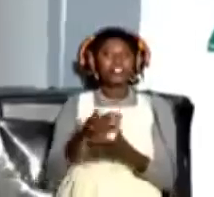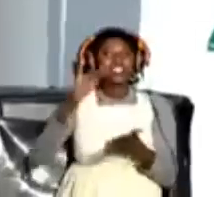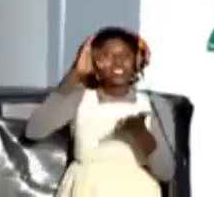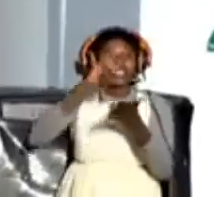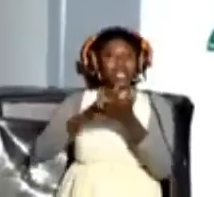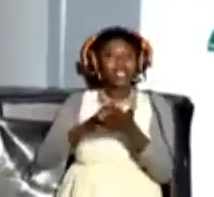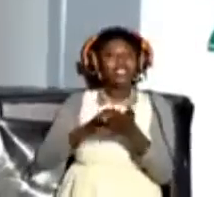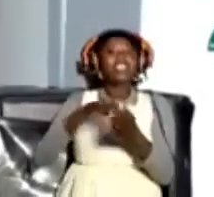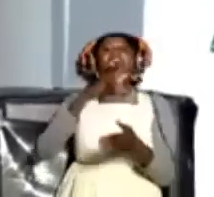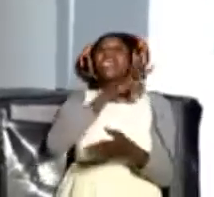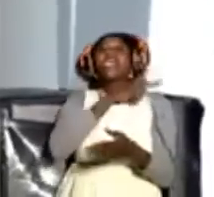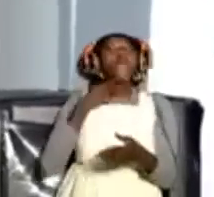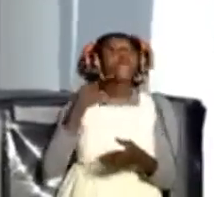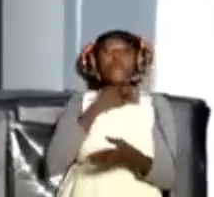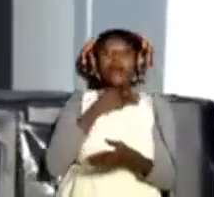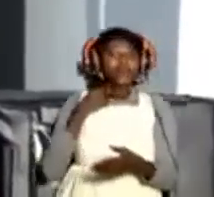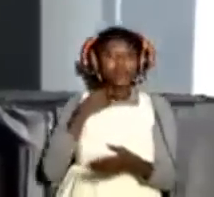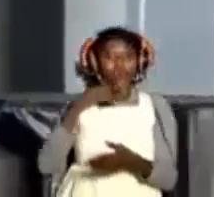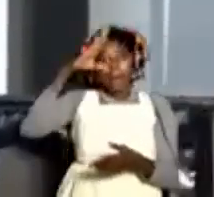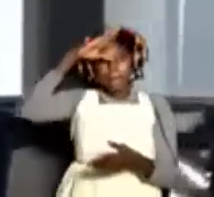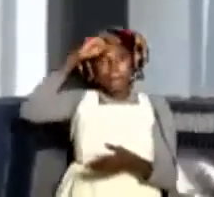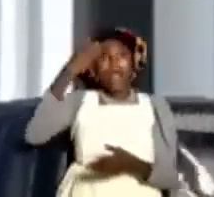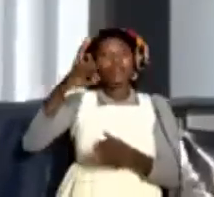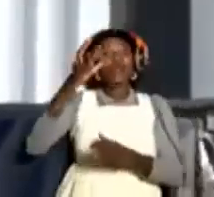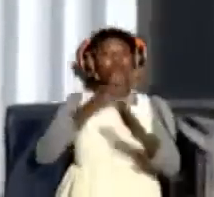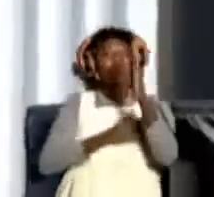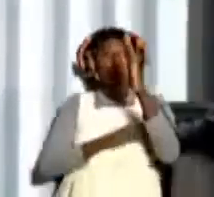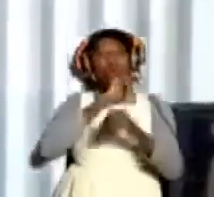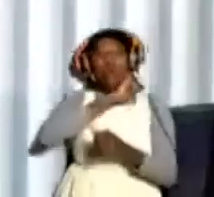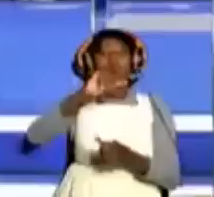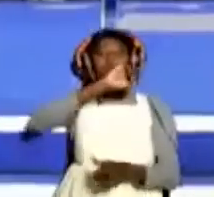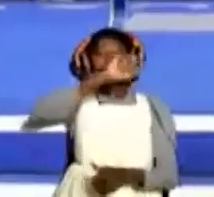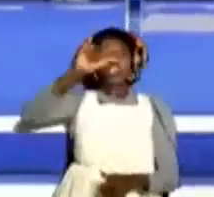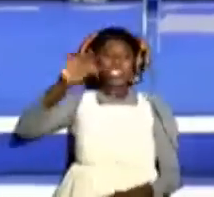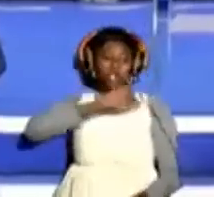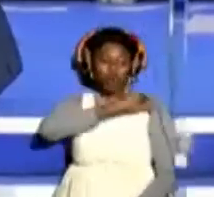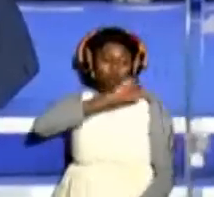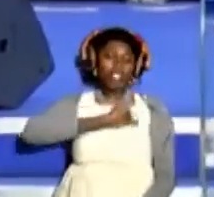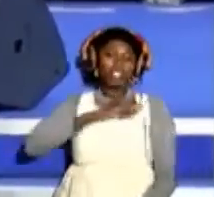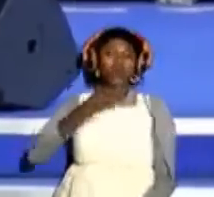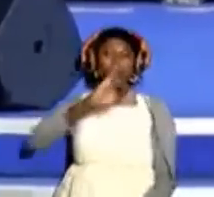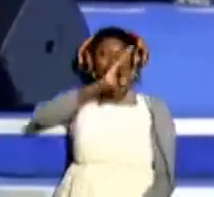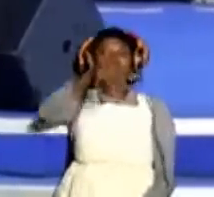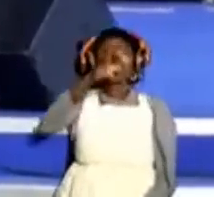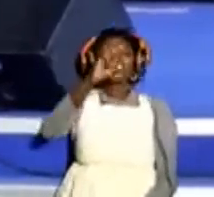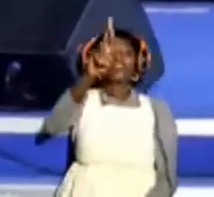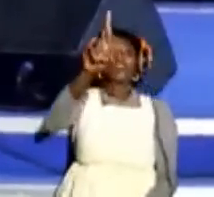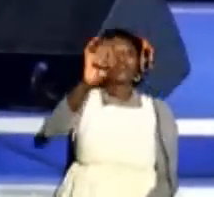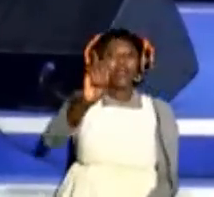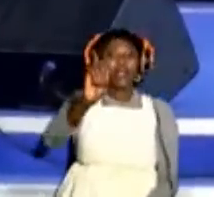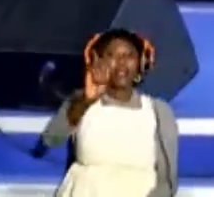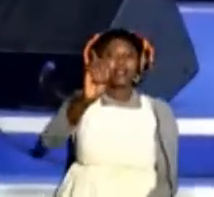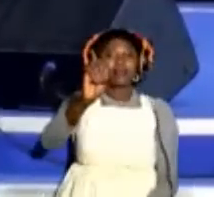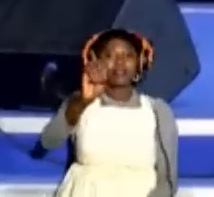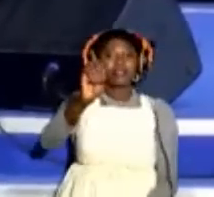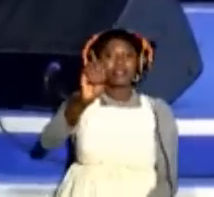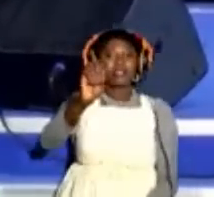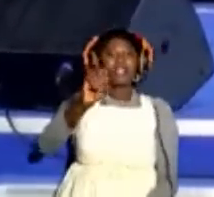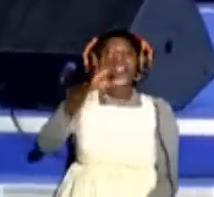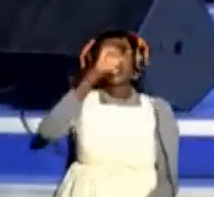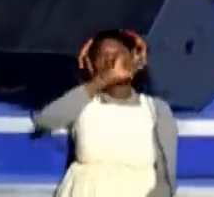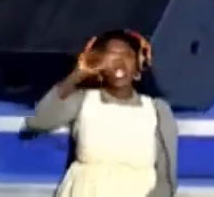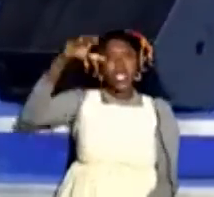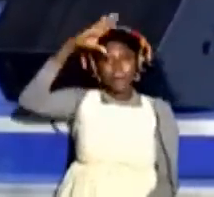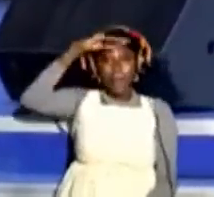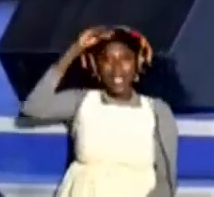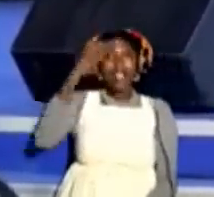that even a man of God of the quality of Jeremiah. Are you hearing me? A man